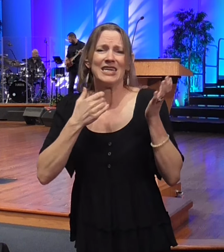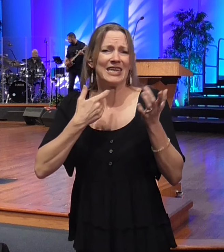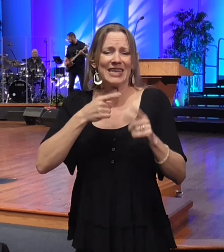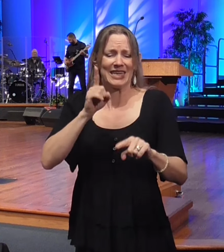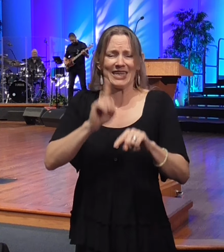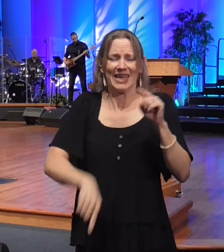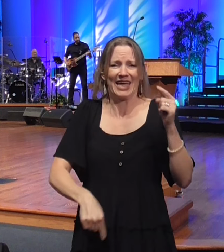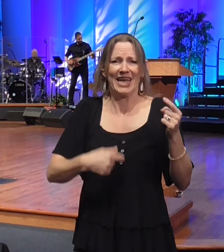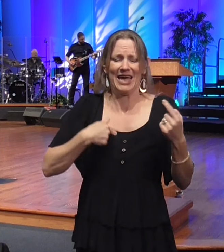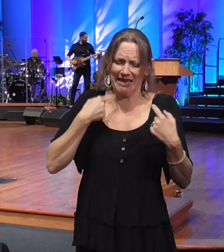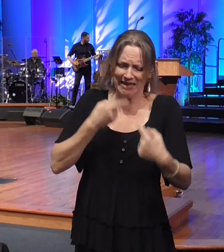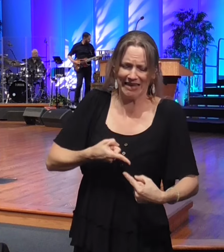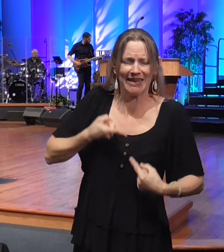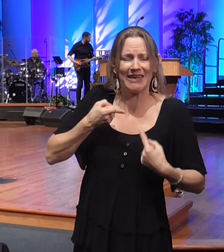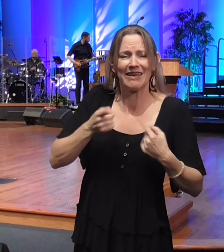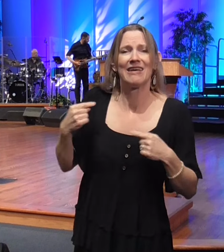do.